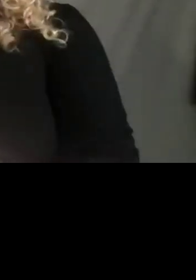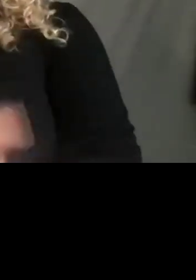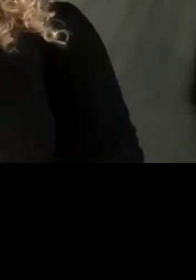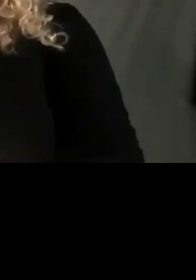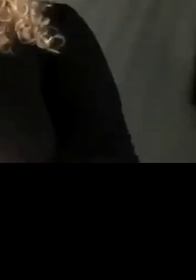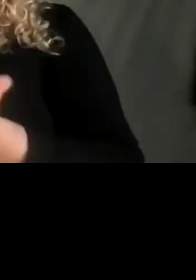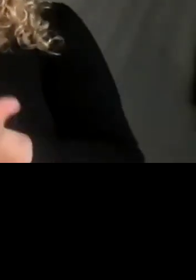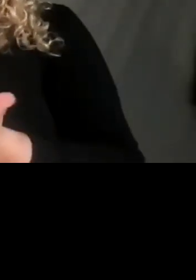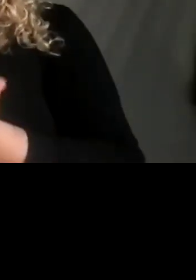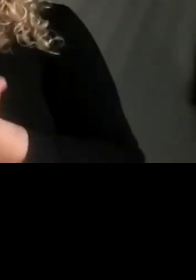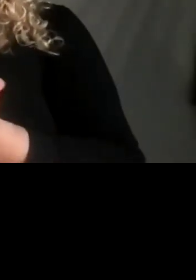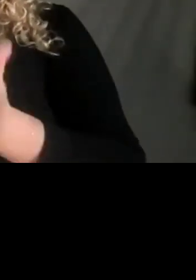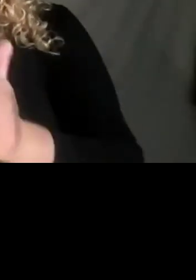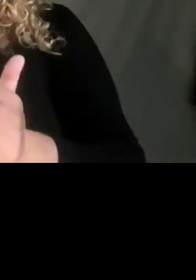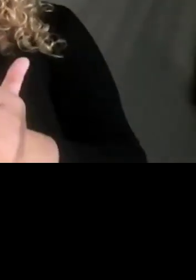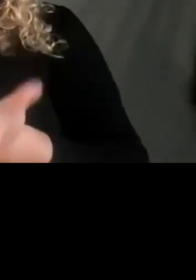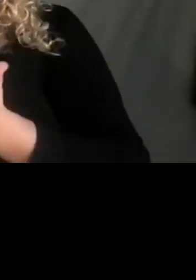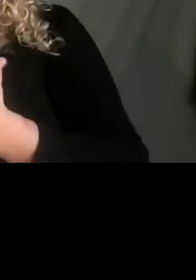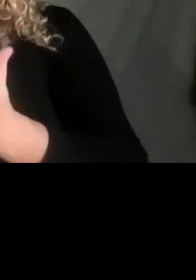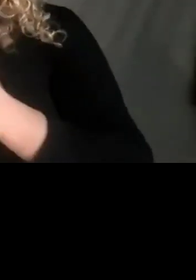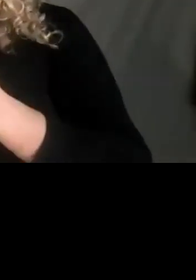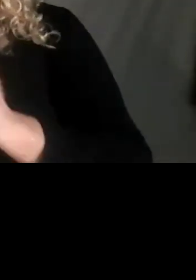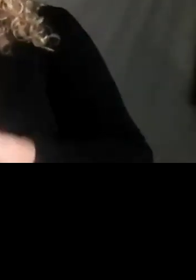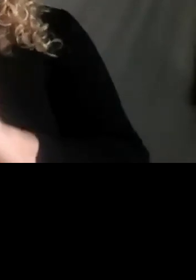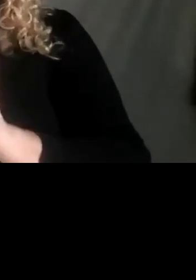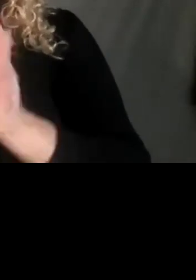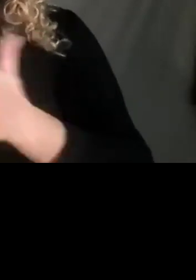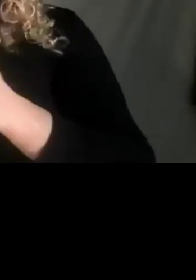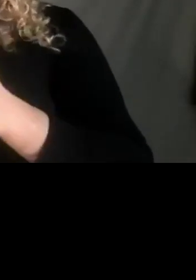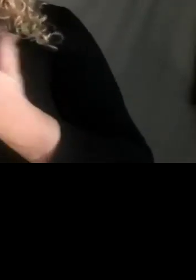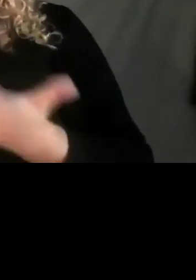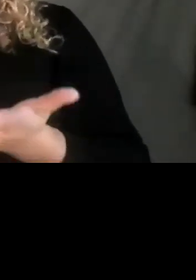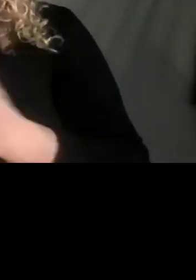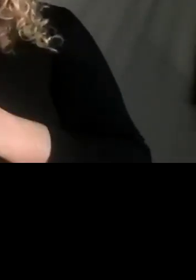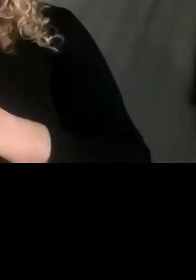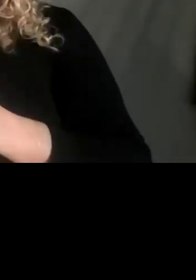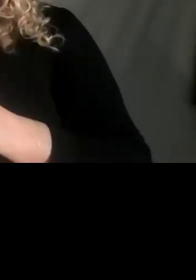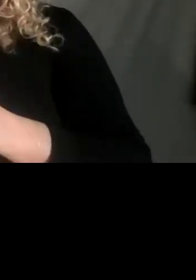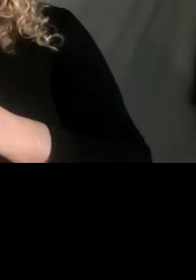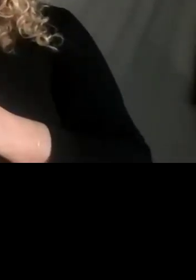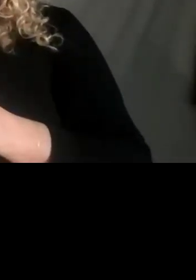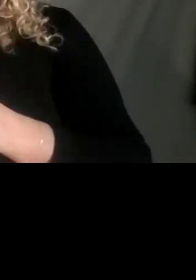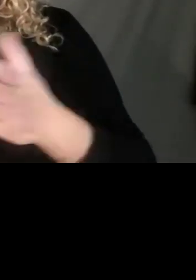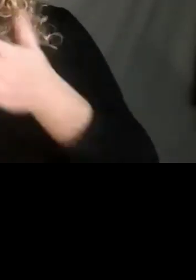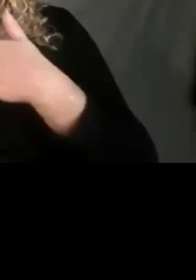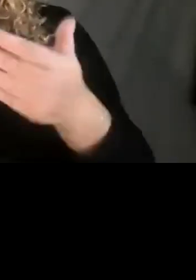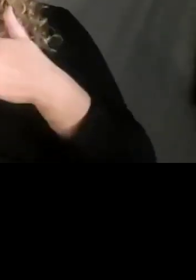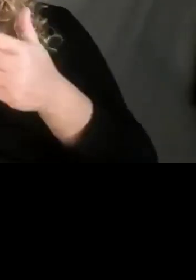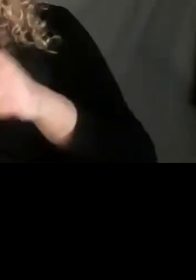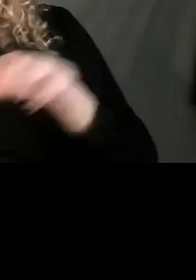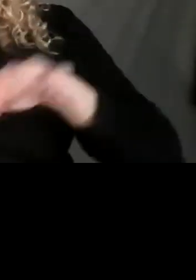what's fiscally responsible and legally responsible. Whatever we can do to involve the public and